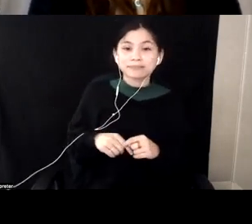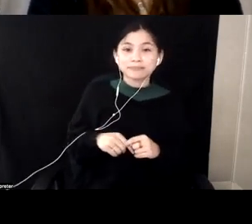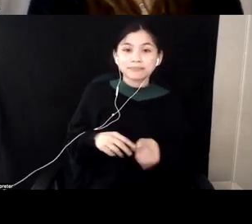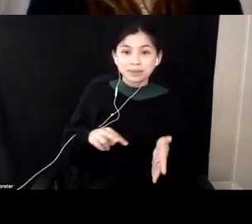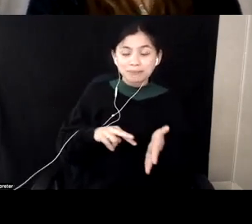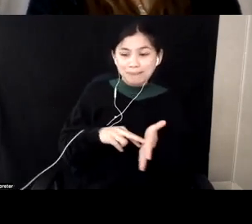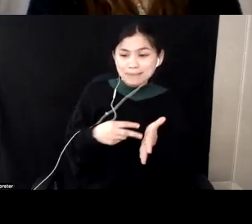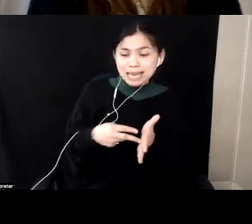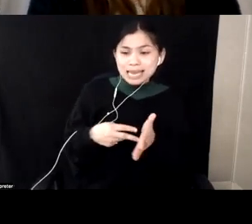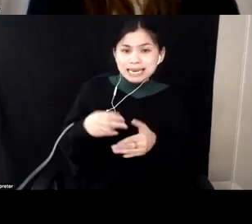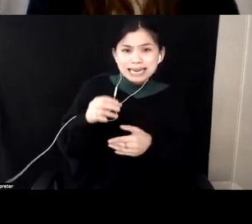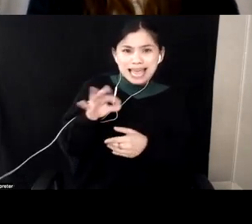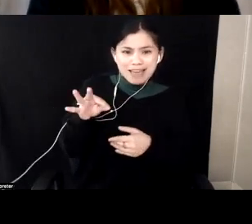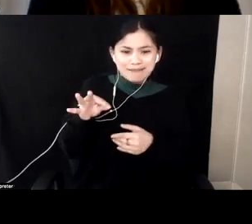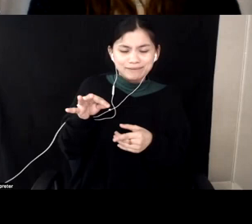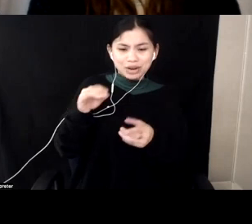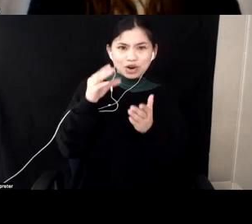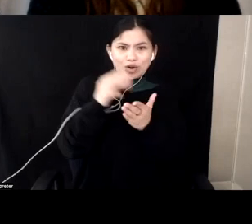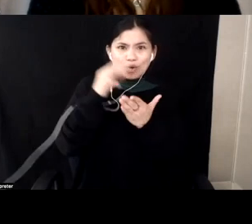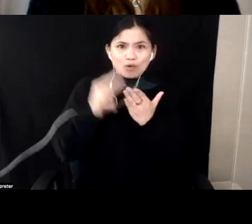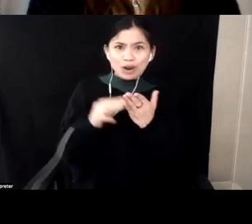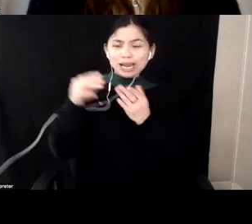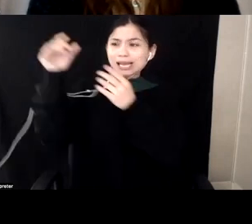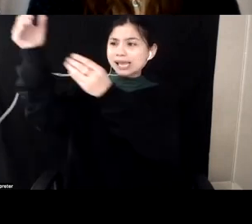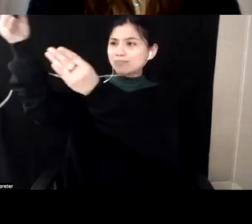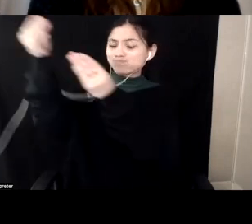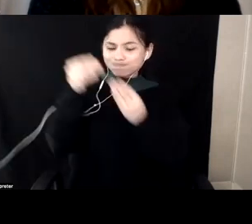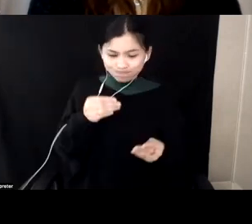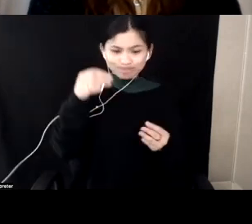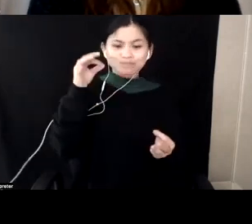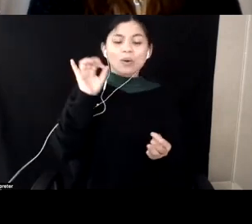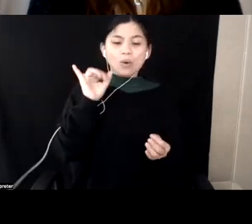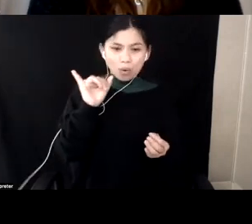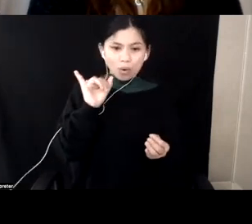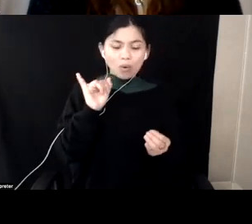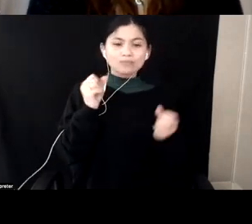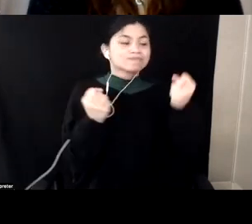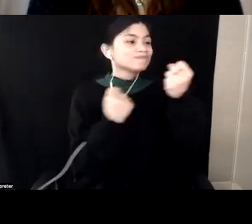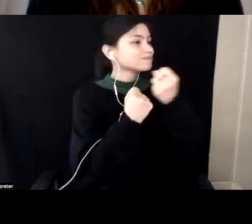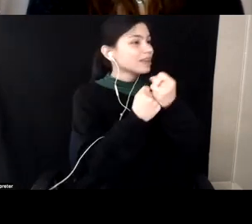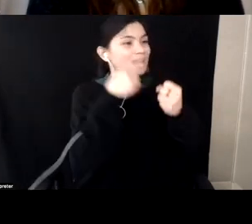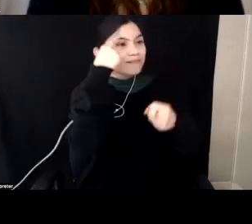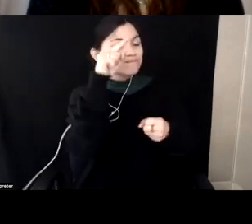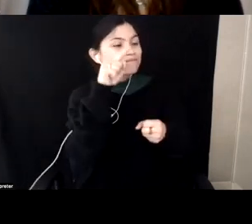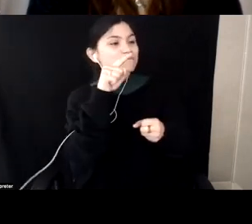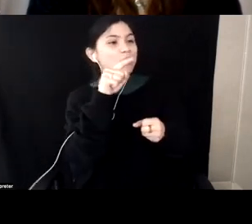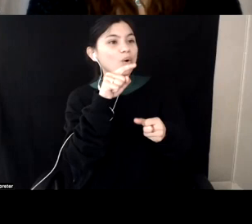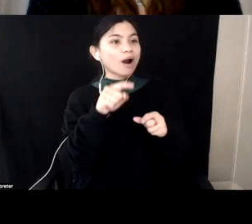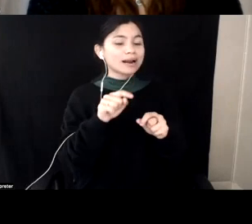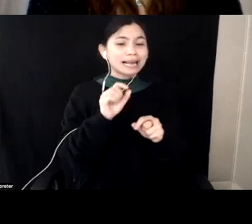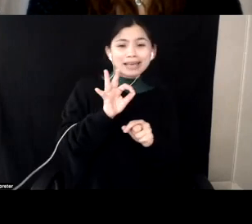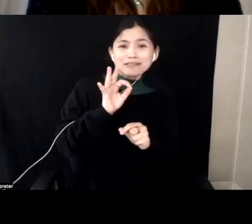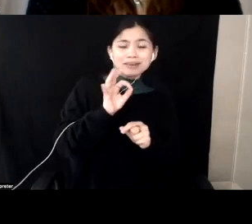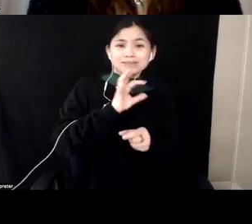you're handed a curriculum, being able to advocate if it's not culturally relevant, if it's